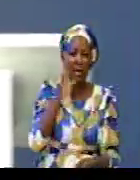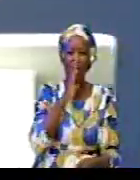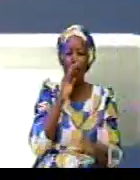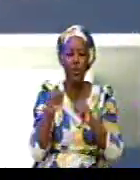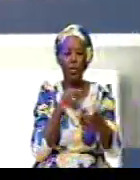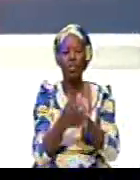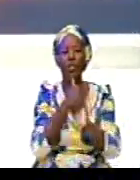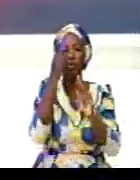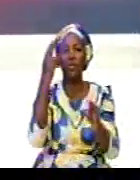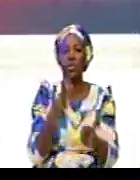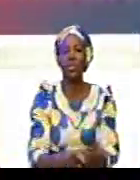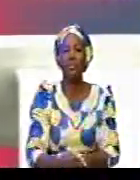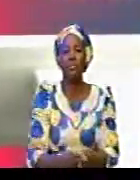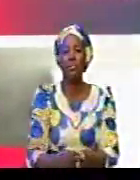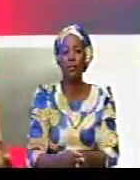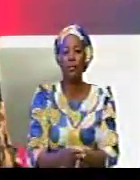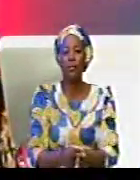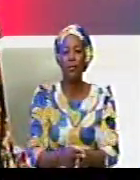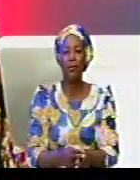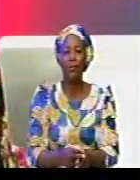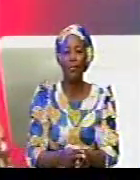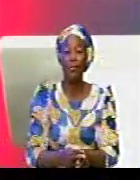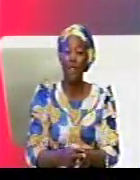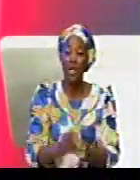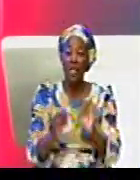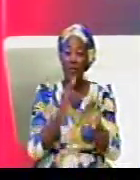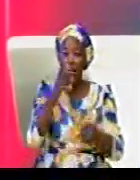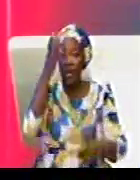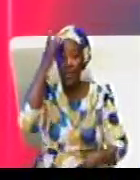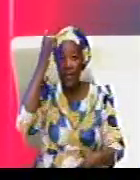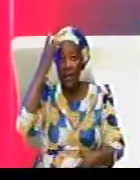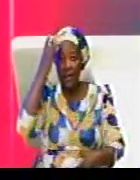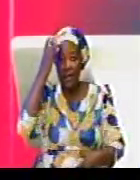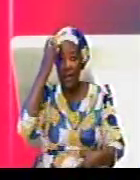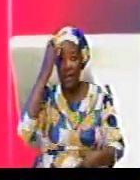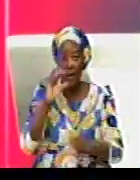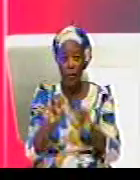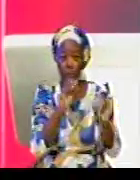you raise up your hand, it shall be done.